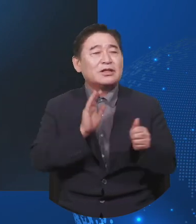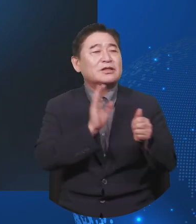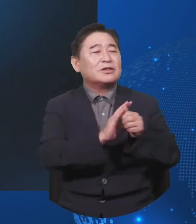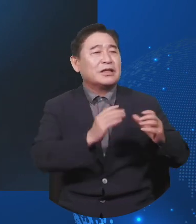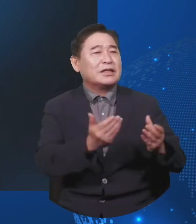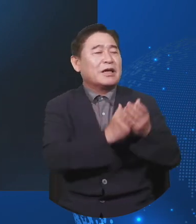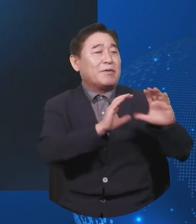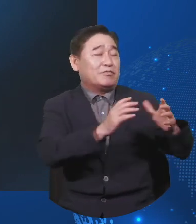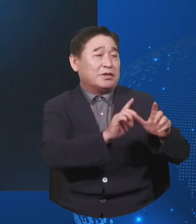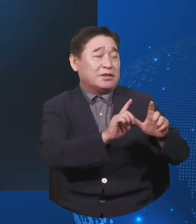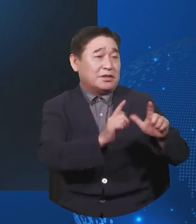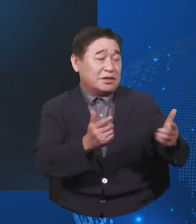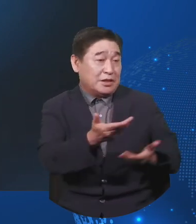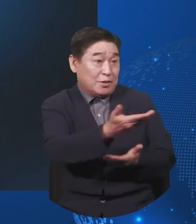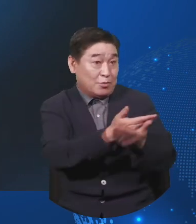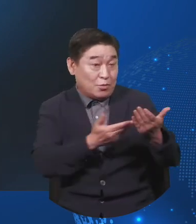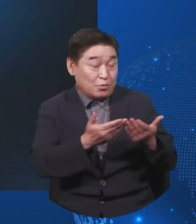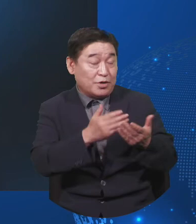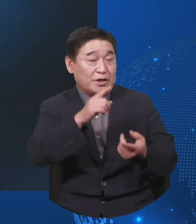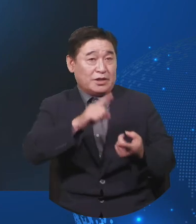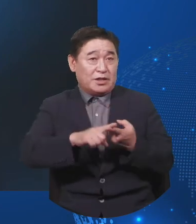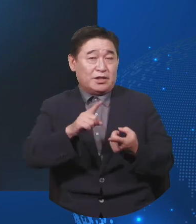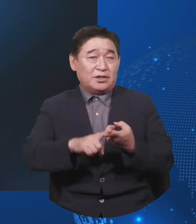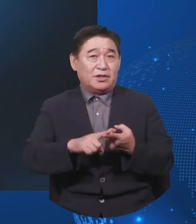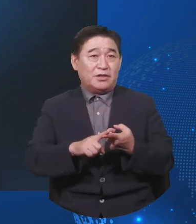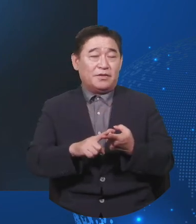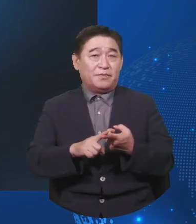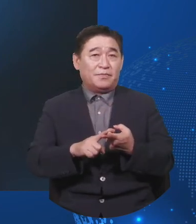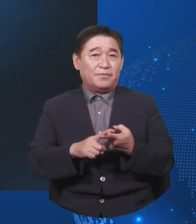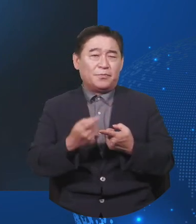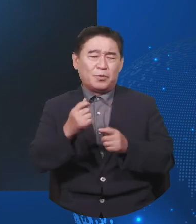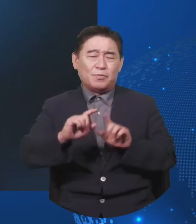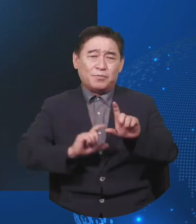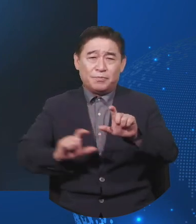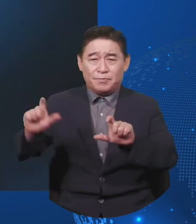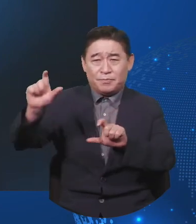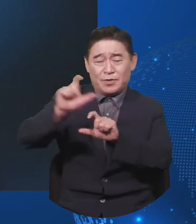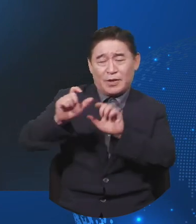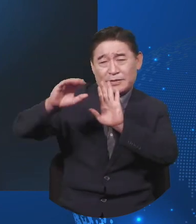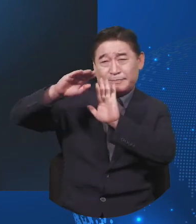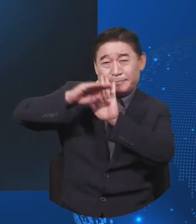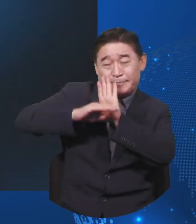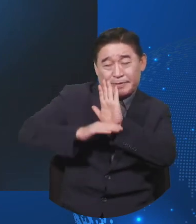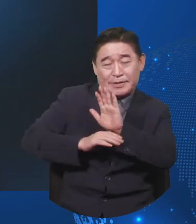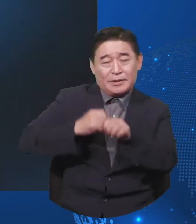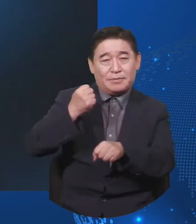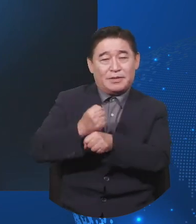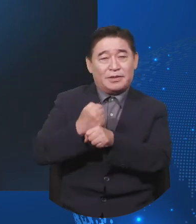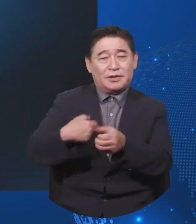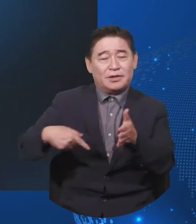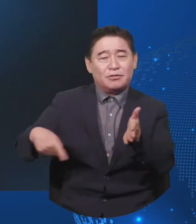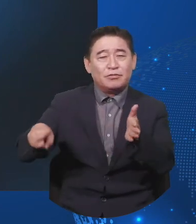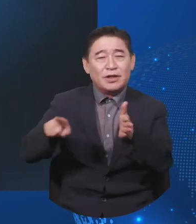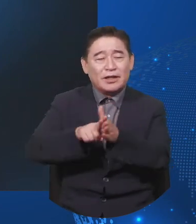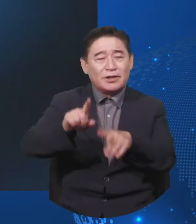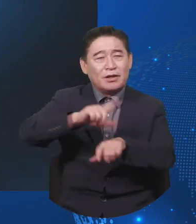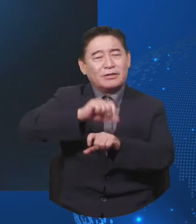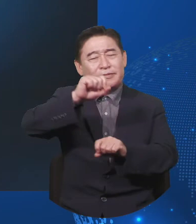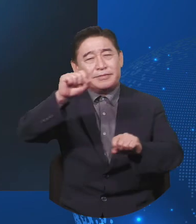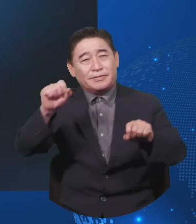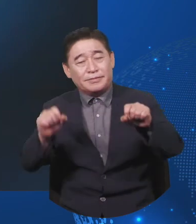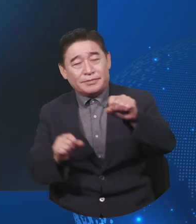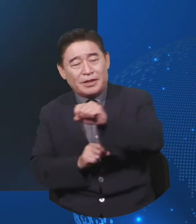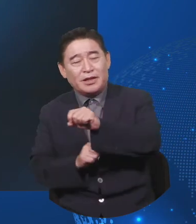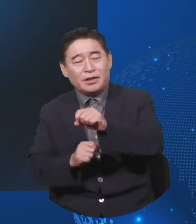altogether has more systematic approach and more longer-term lasting impact. I think we should